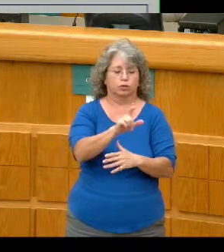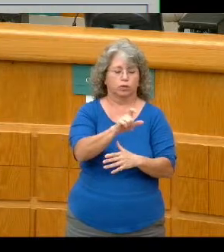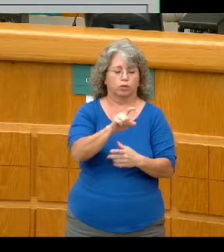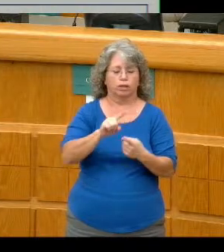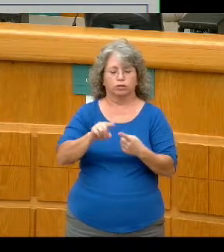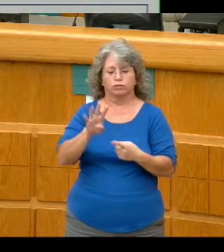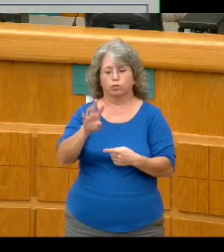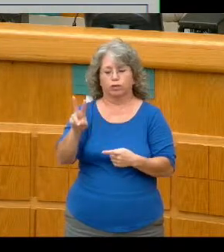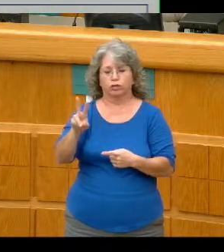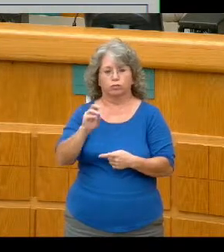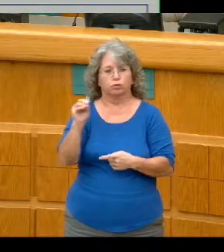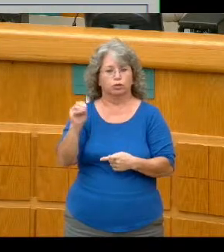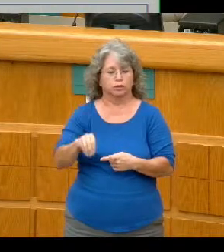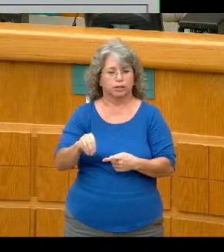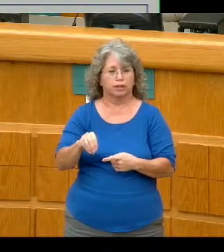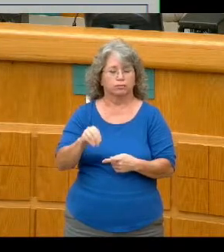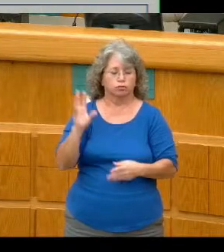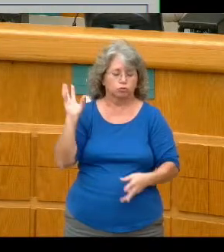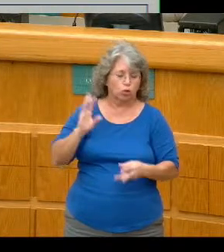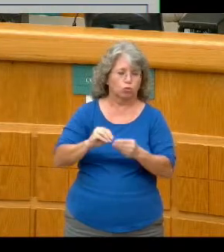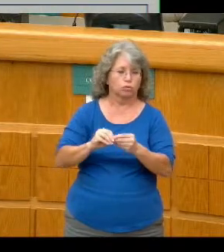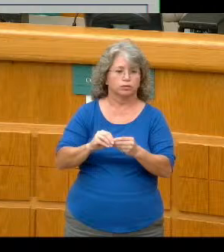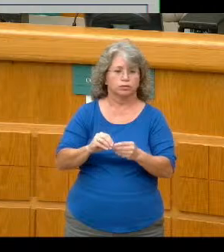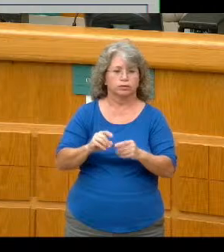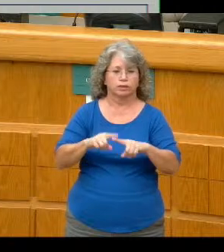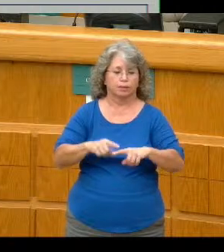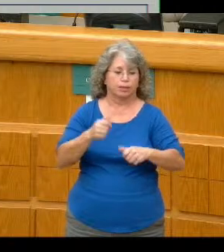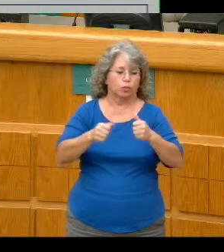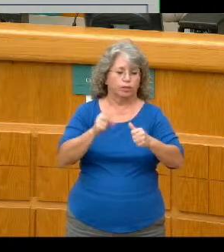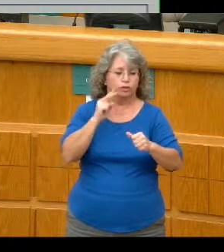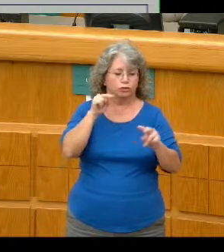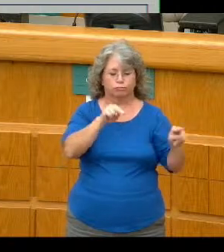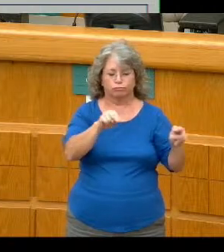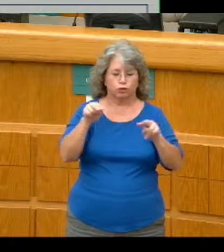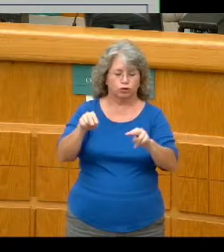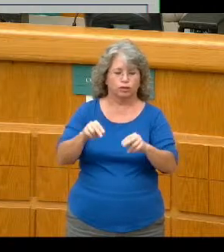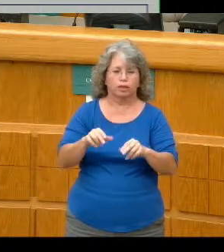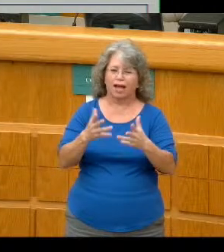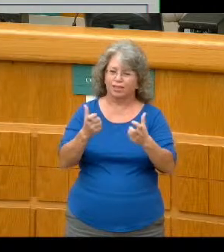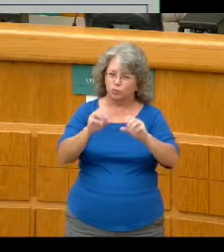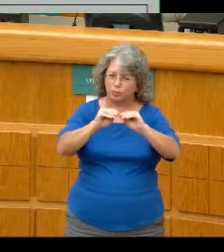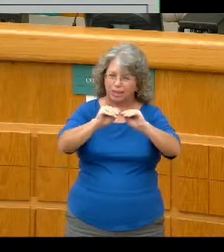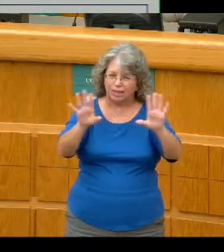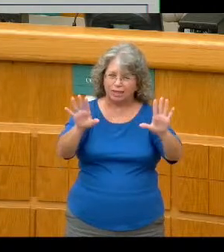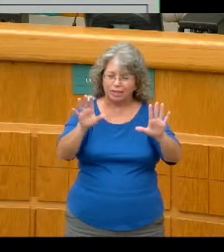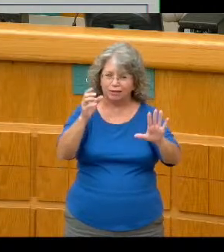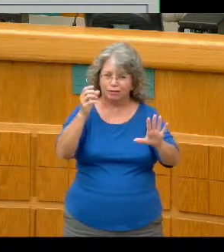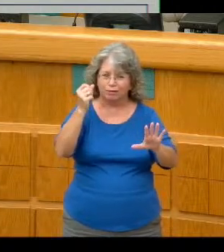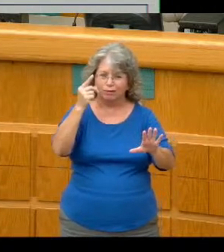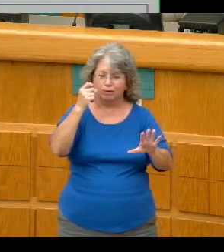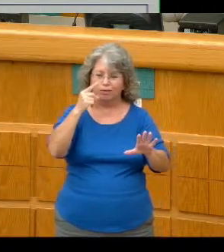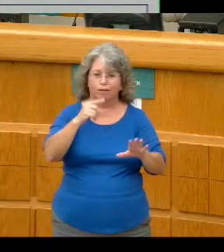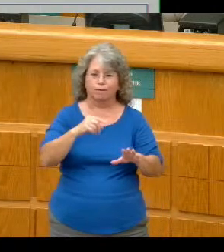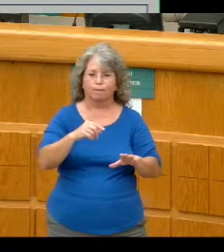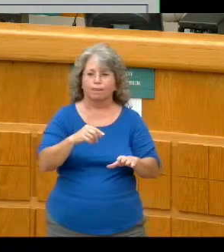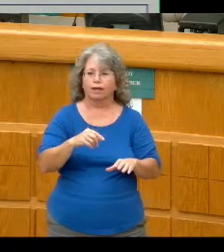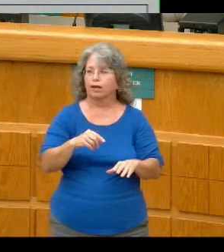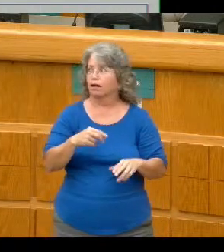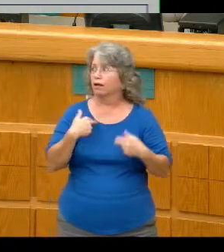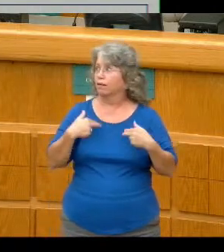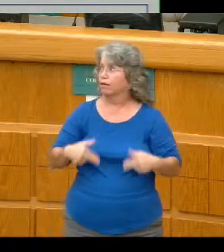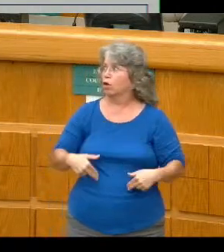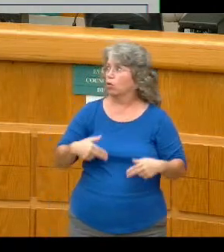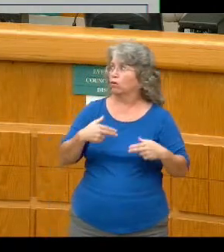21 to 42%, depending upon which one of these data sources that you look at. And just so I'm very clear, the local public